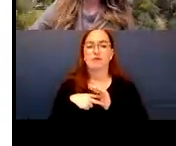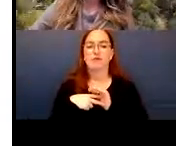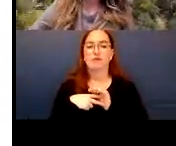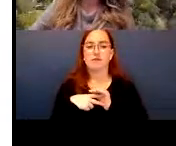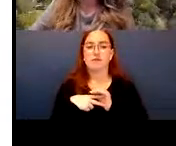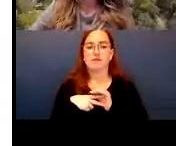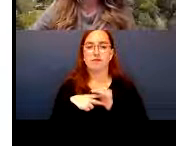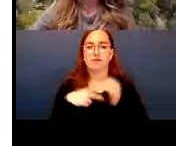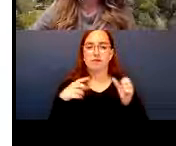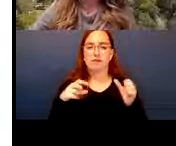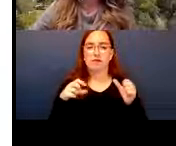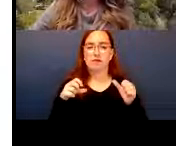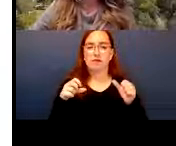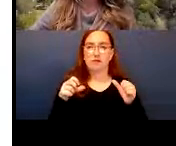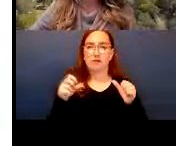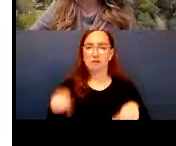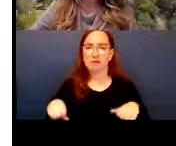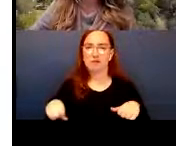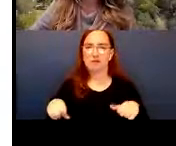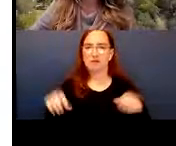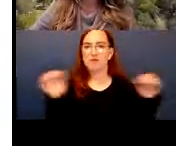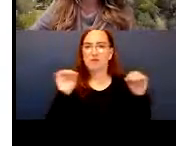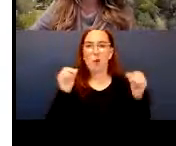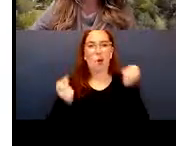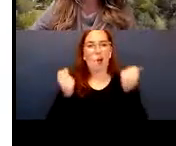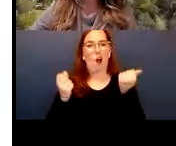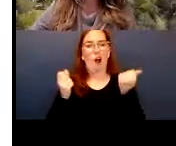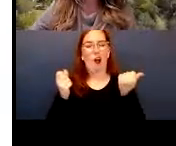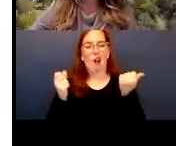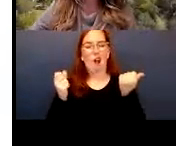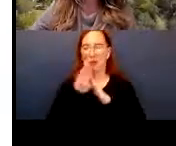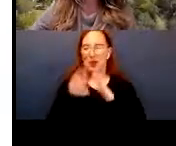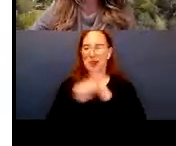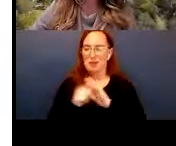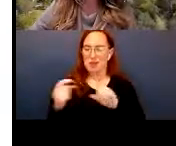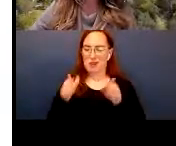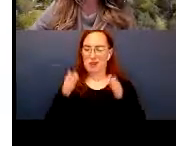another car-free way to get across Barton Springs Road.